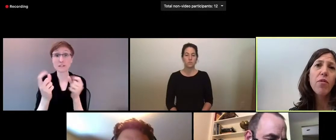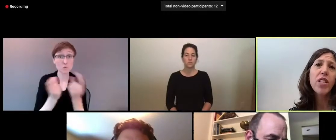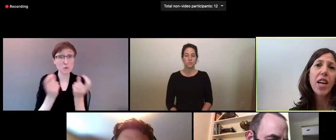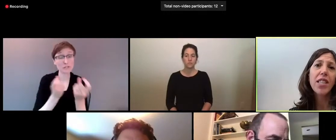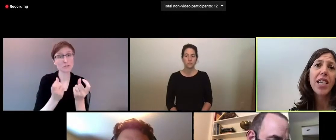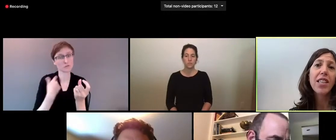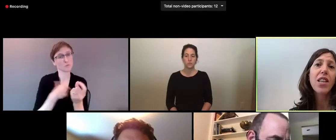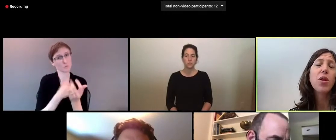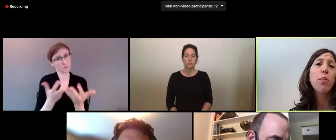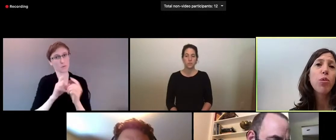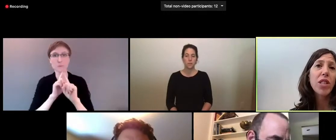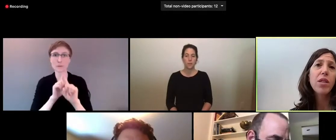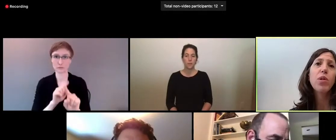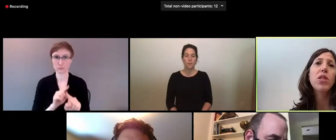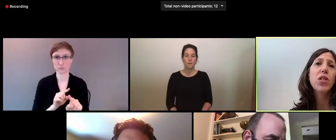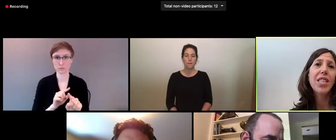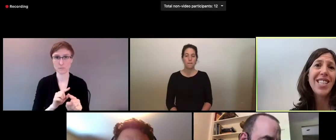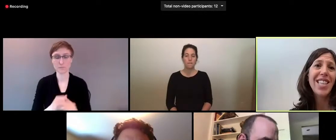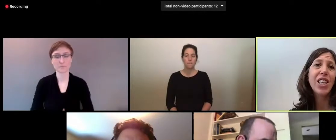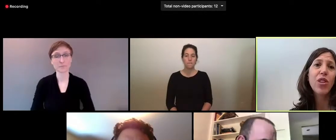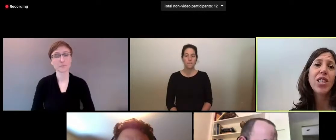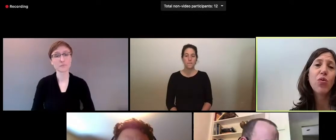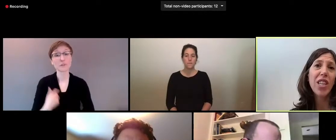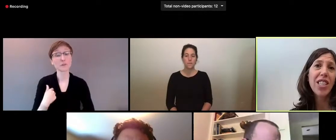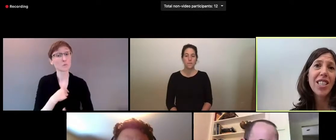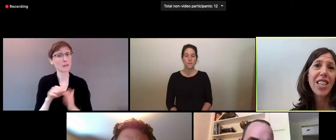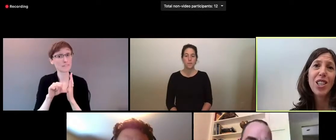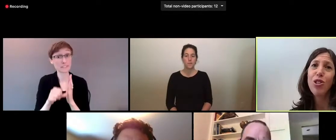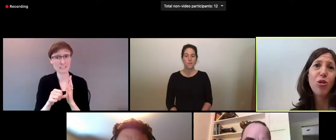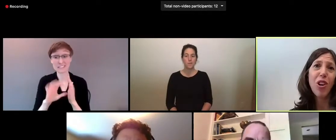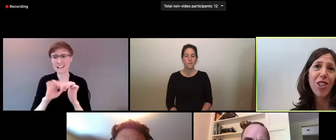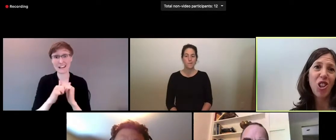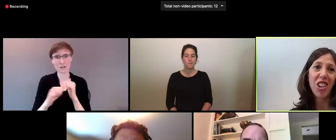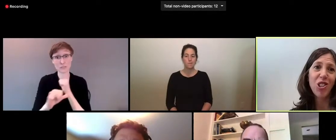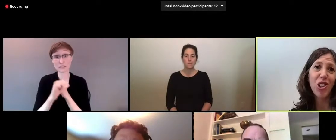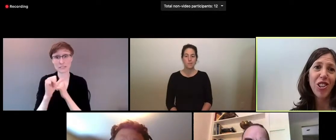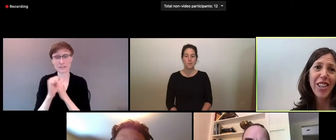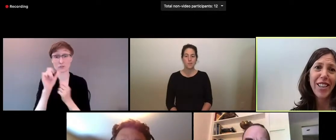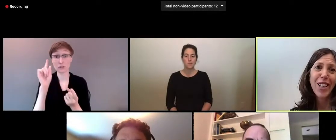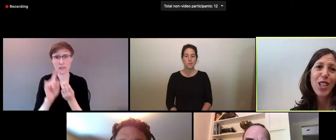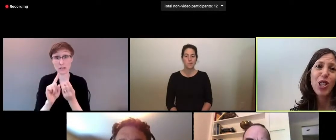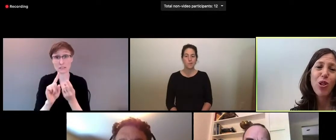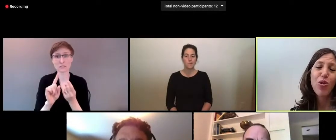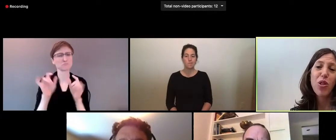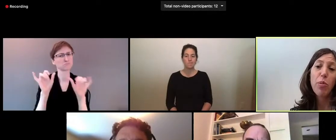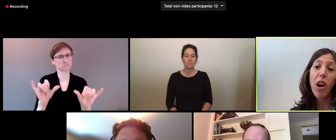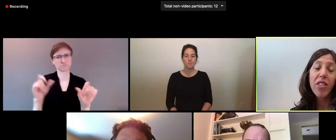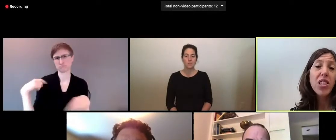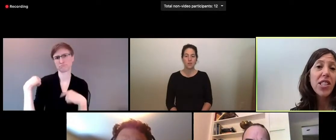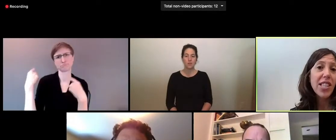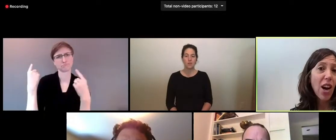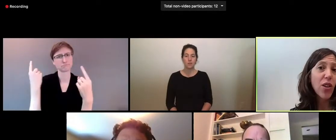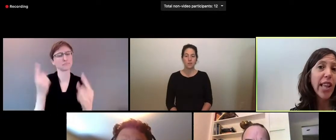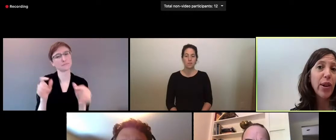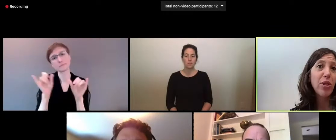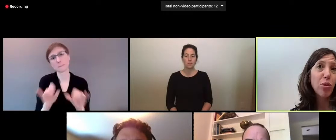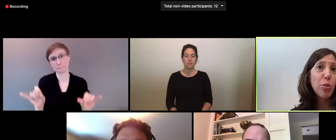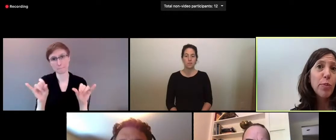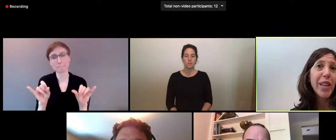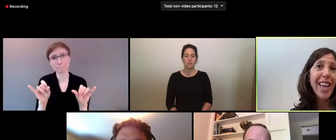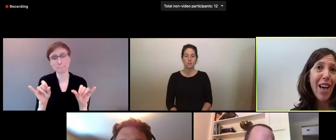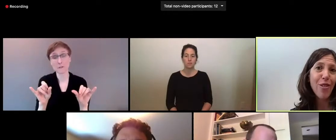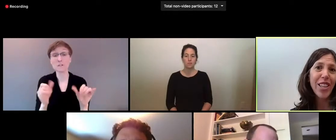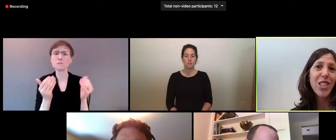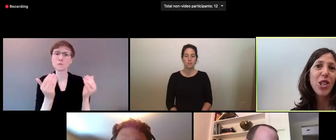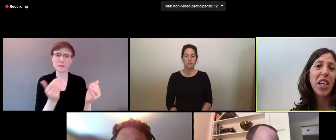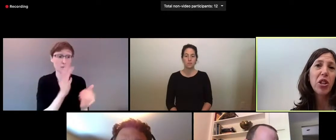also emphasizing that the principles to decrease risk do not change. So the province is now allowing